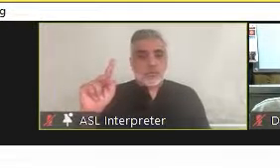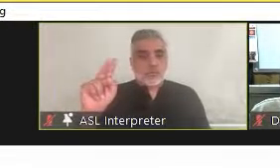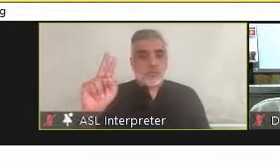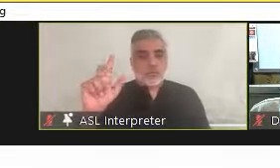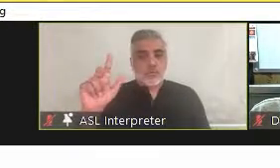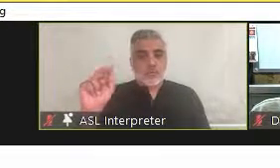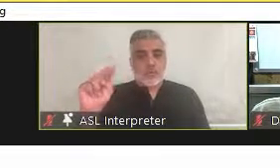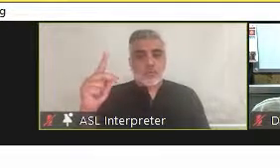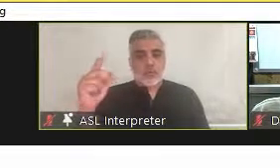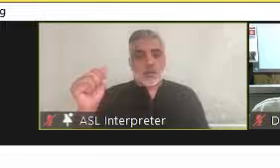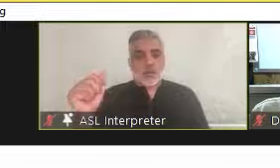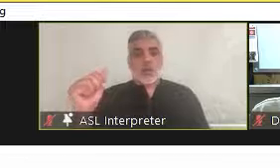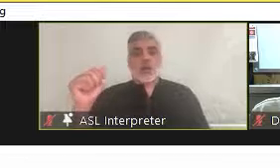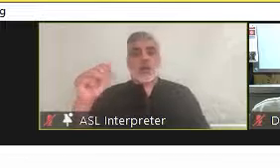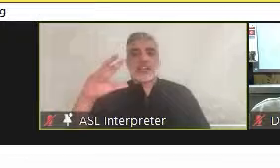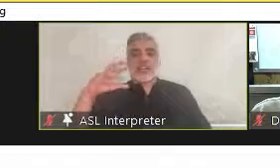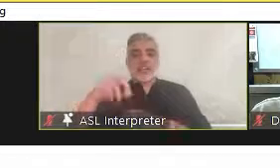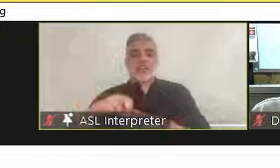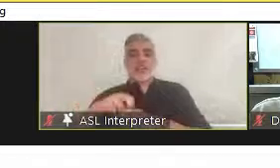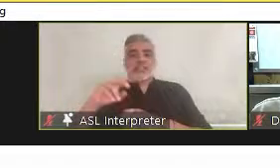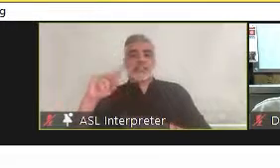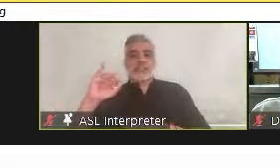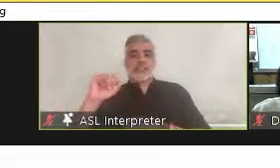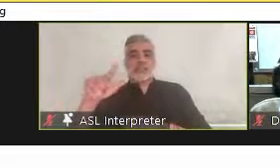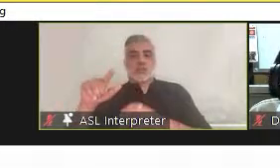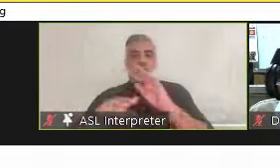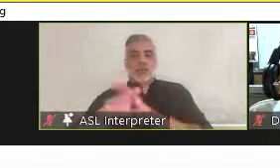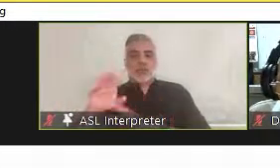on inclusive digital development. Over to you.